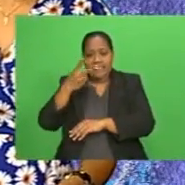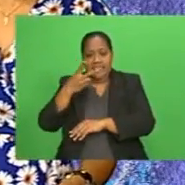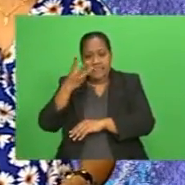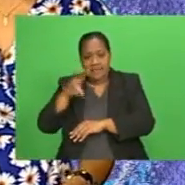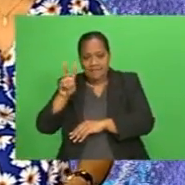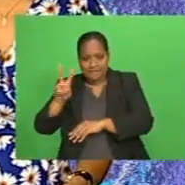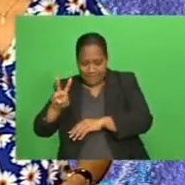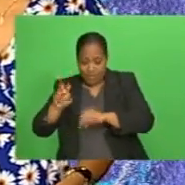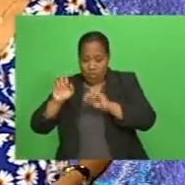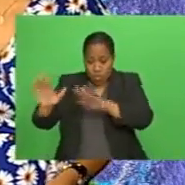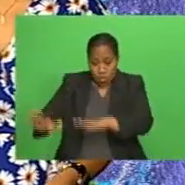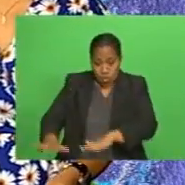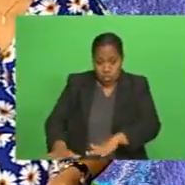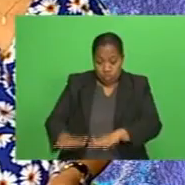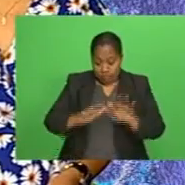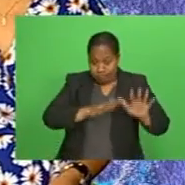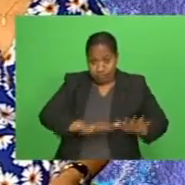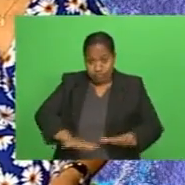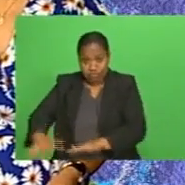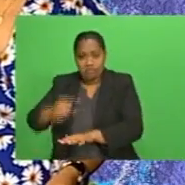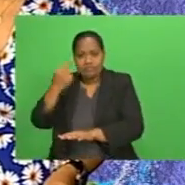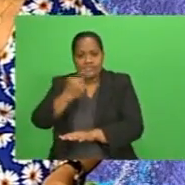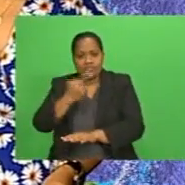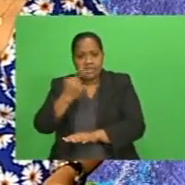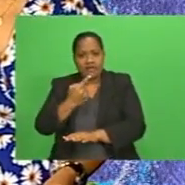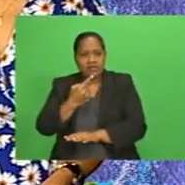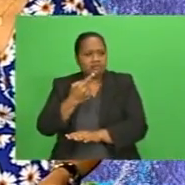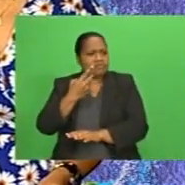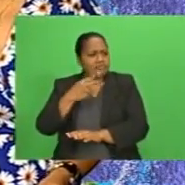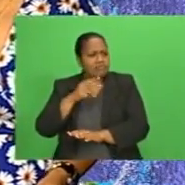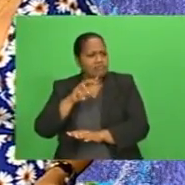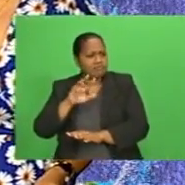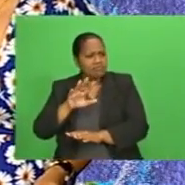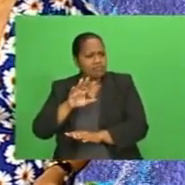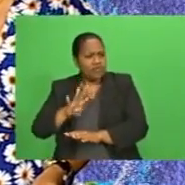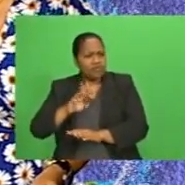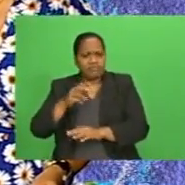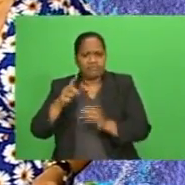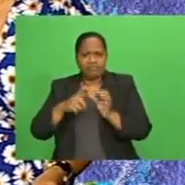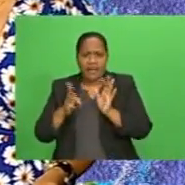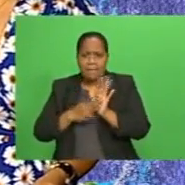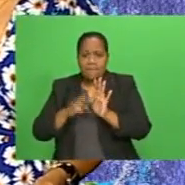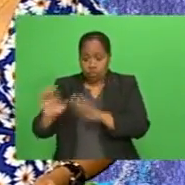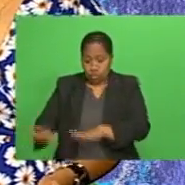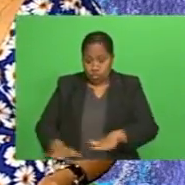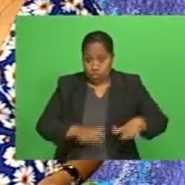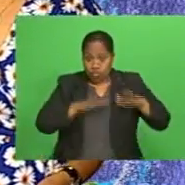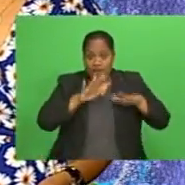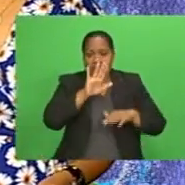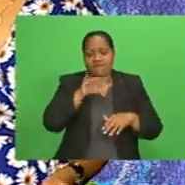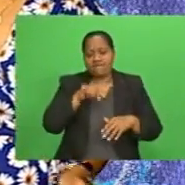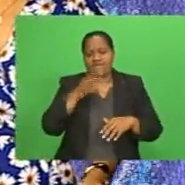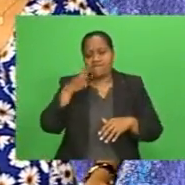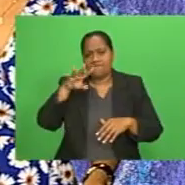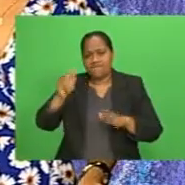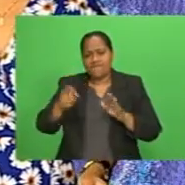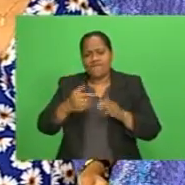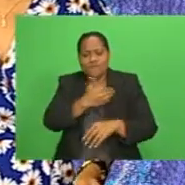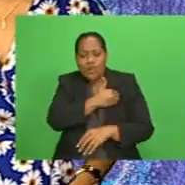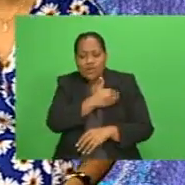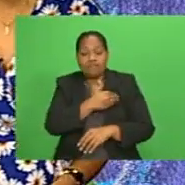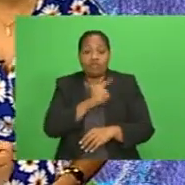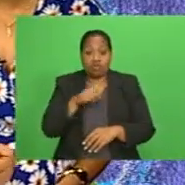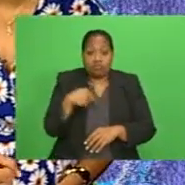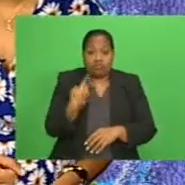the tides, low tide at 11:26 p.m. with high tide at 5:40 a.m. For tomorrow, sunshine is on